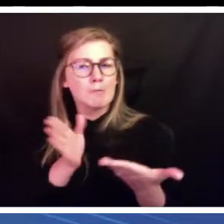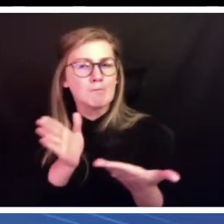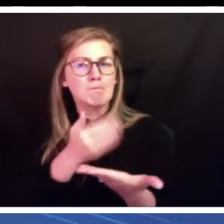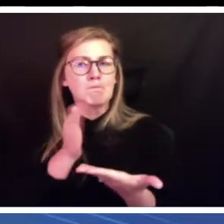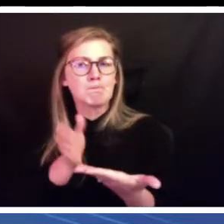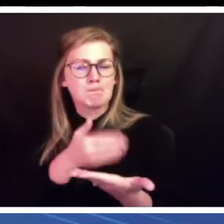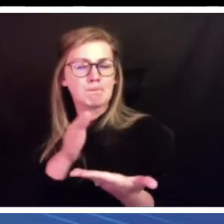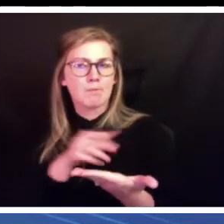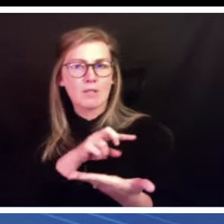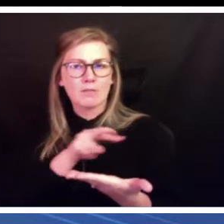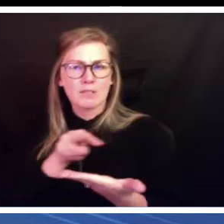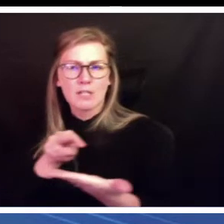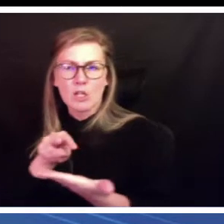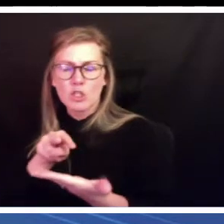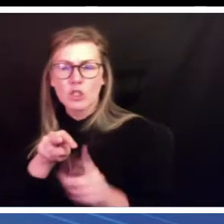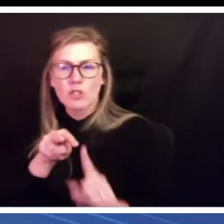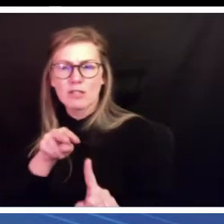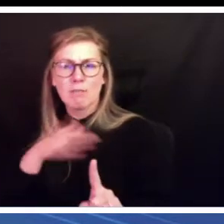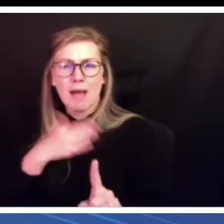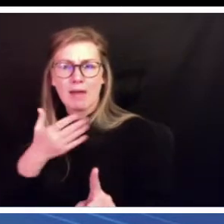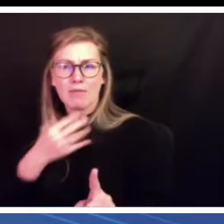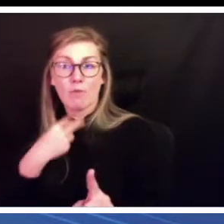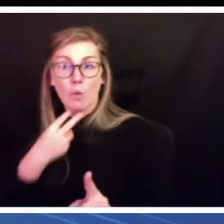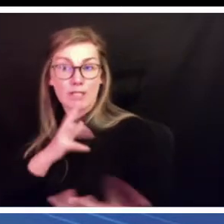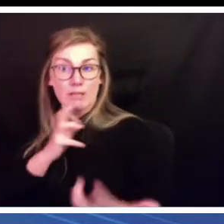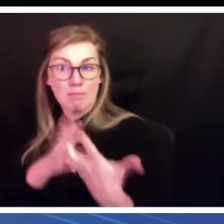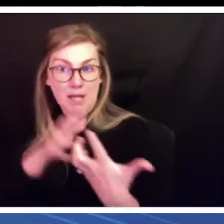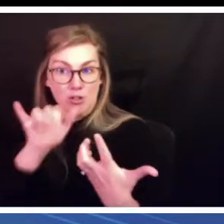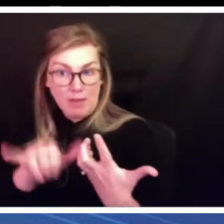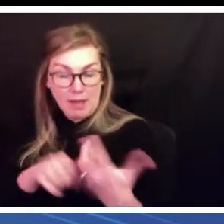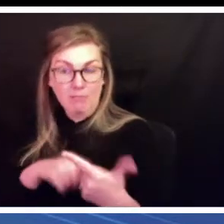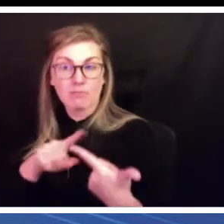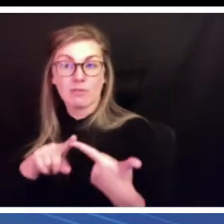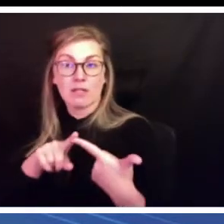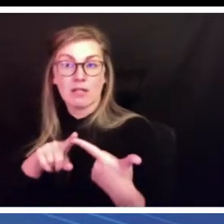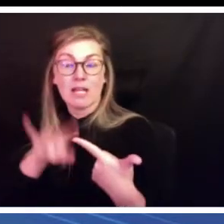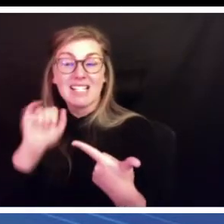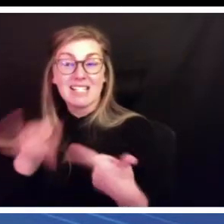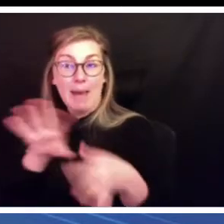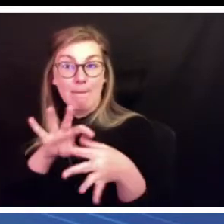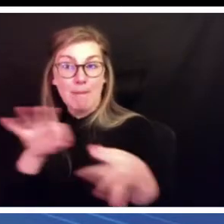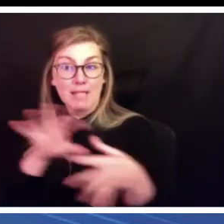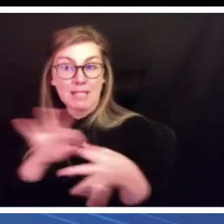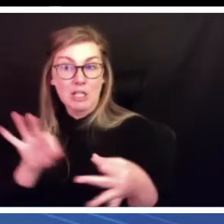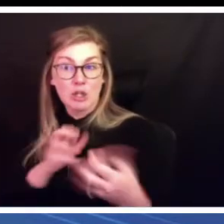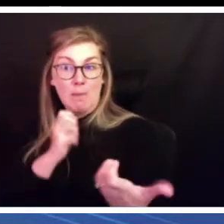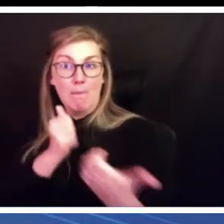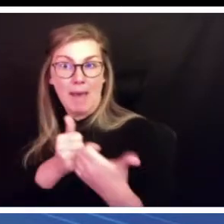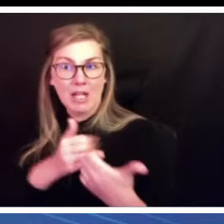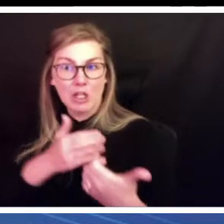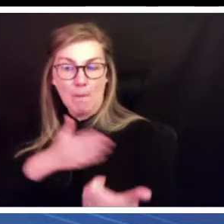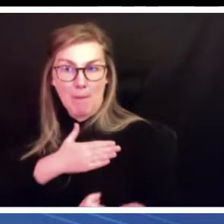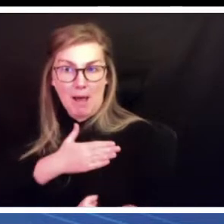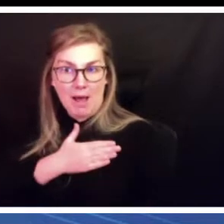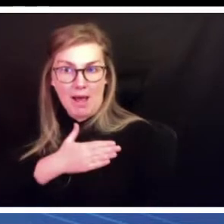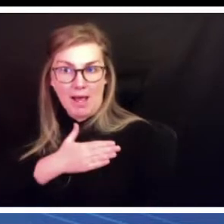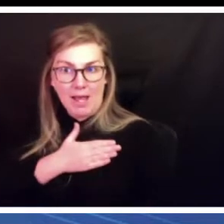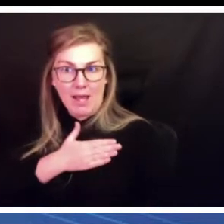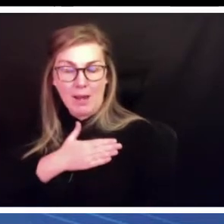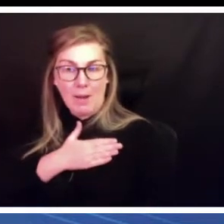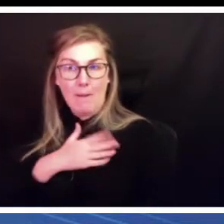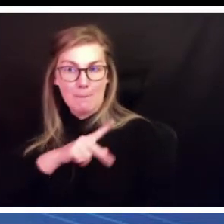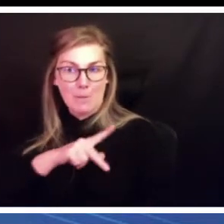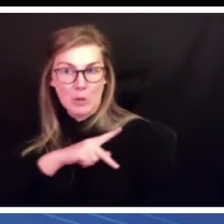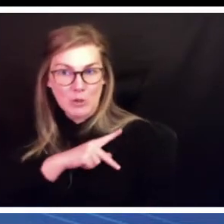behind? And do I want to give this person a grant? Do I want to elevate this message to those that don't have their vision? So most of my